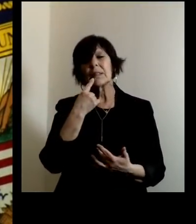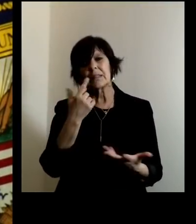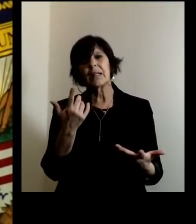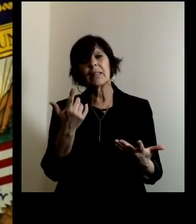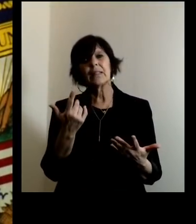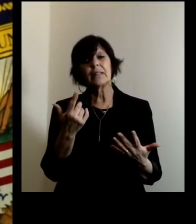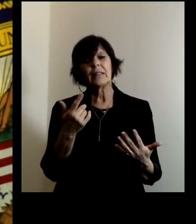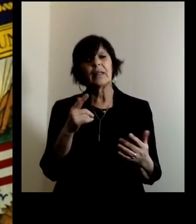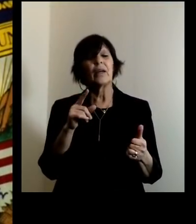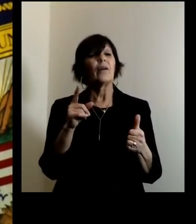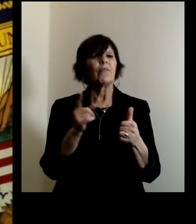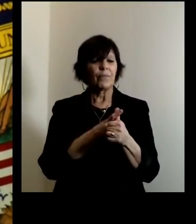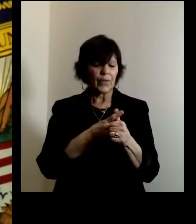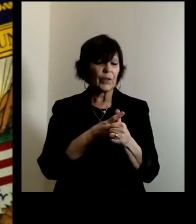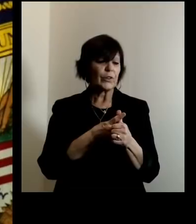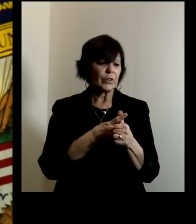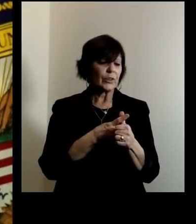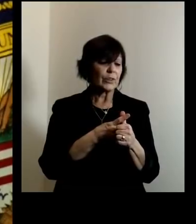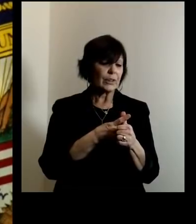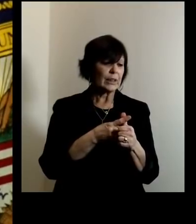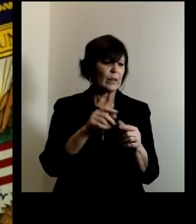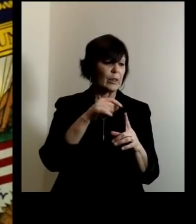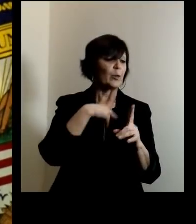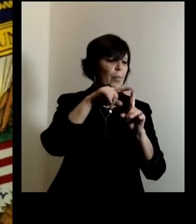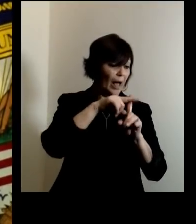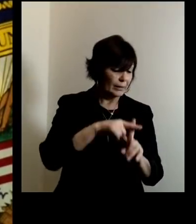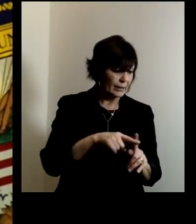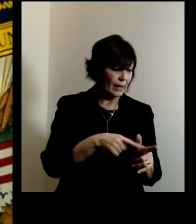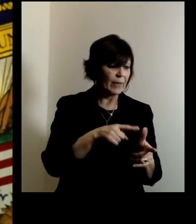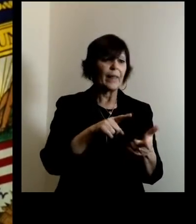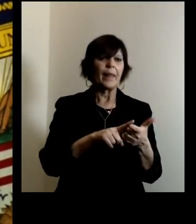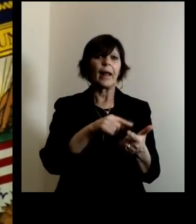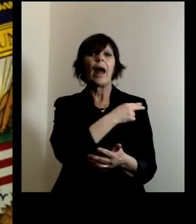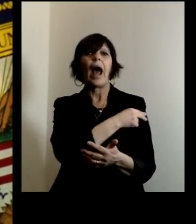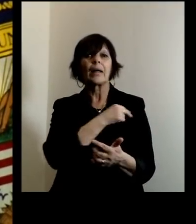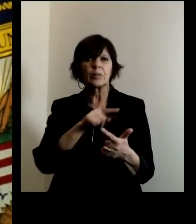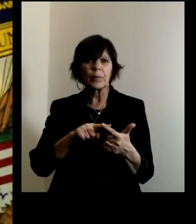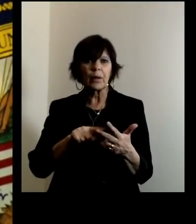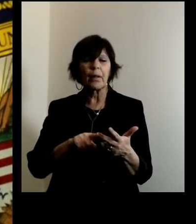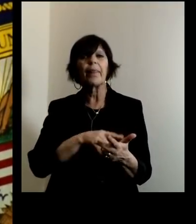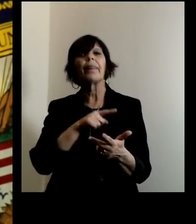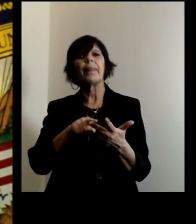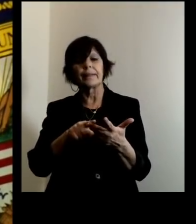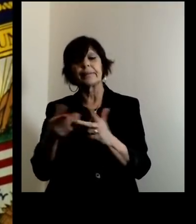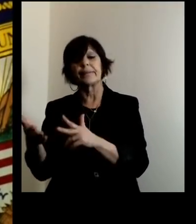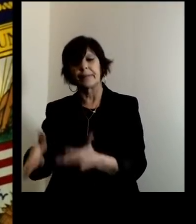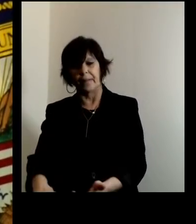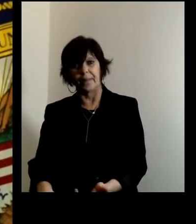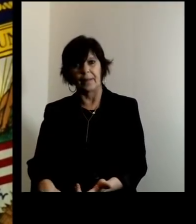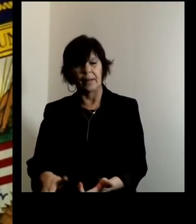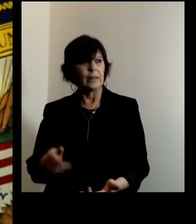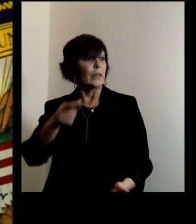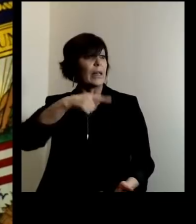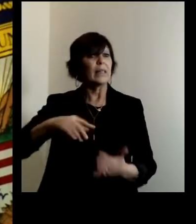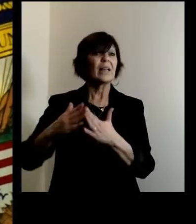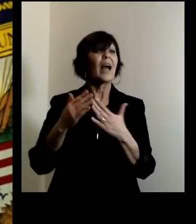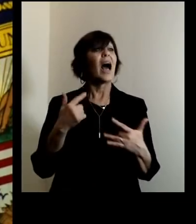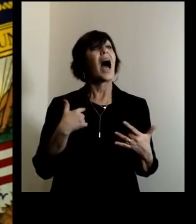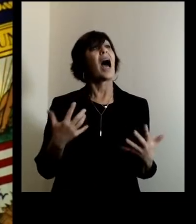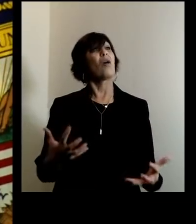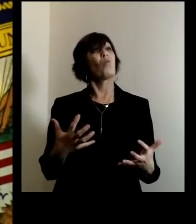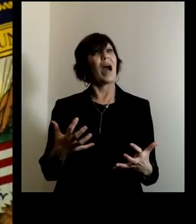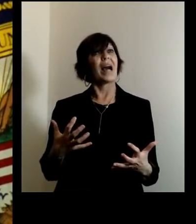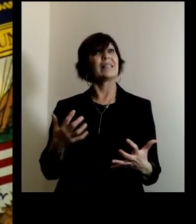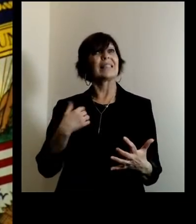come first, then the hospitalizations, then the deaths. So if we can, as a community, say, I want to see my Aunt Ginny, but